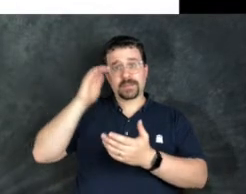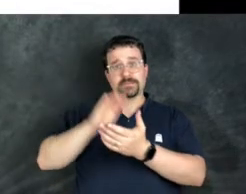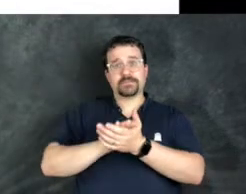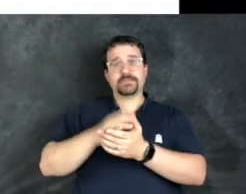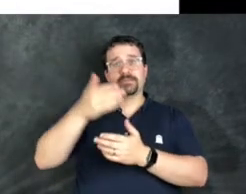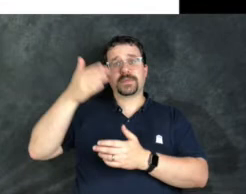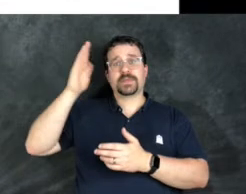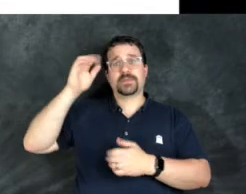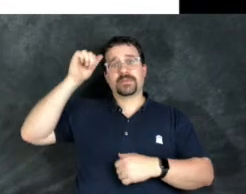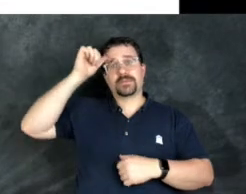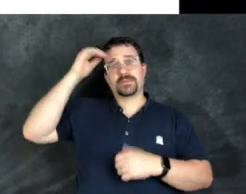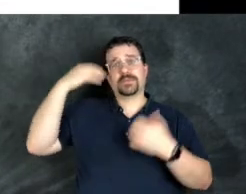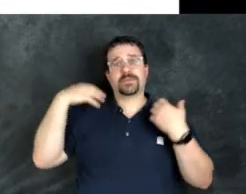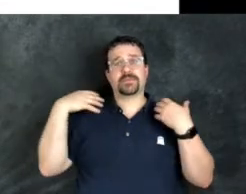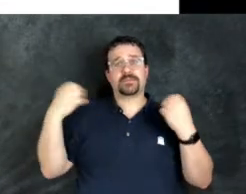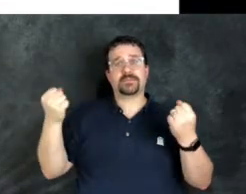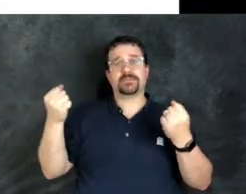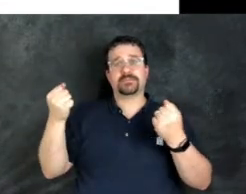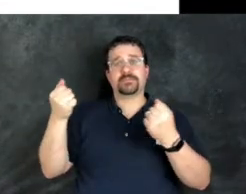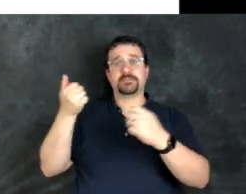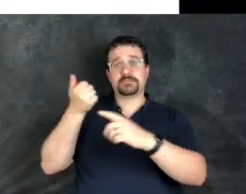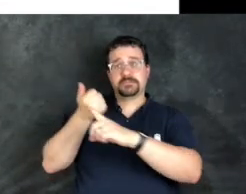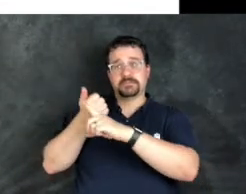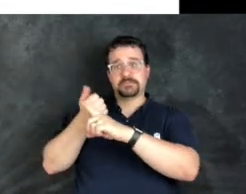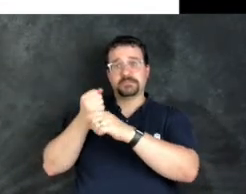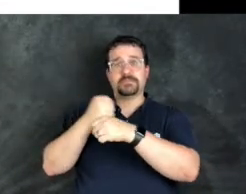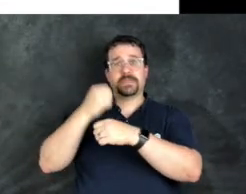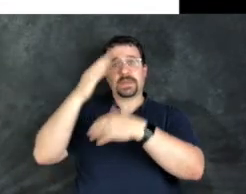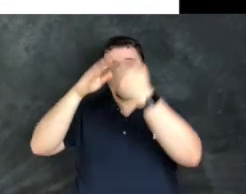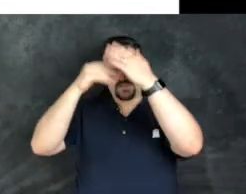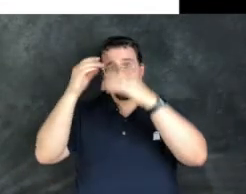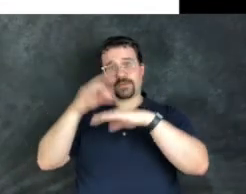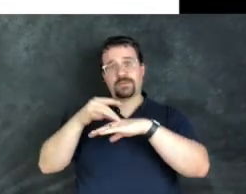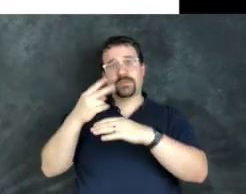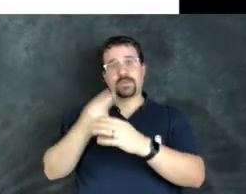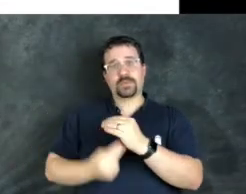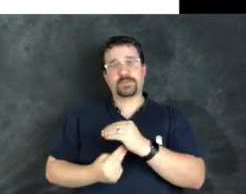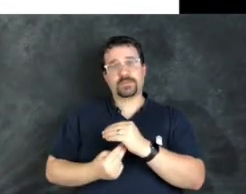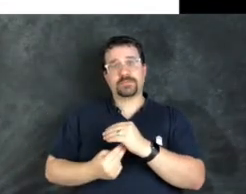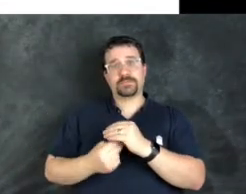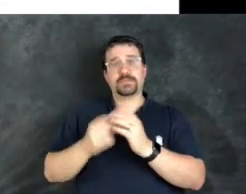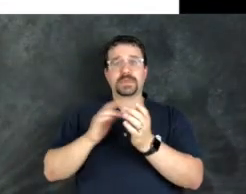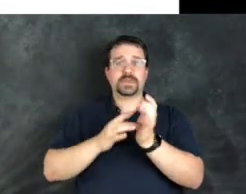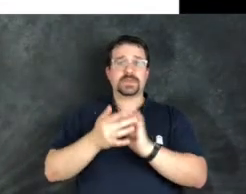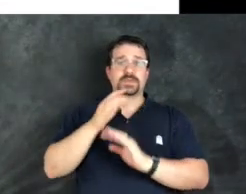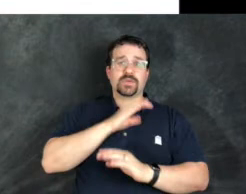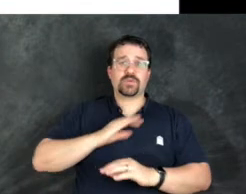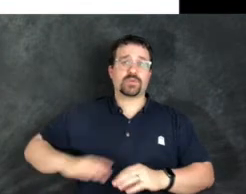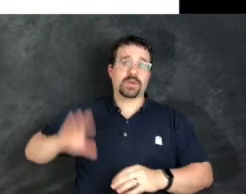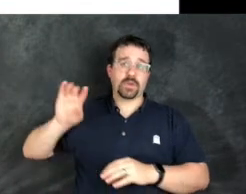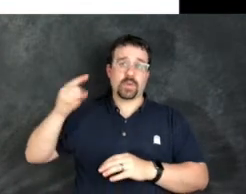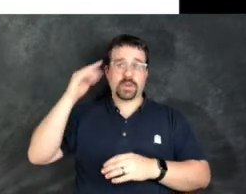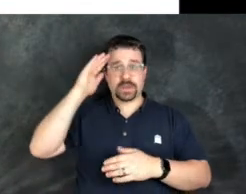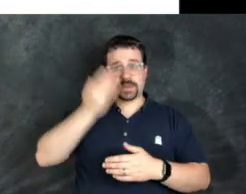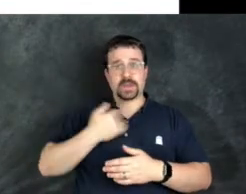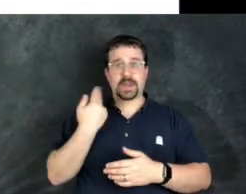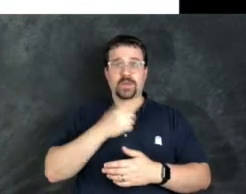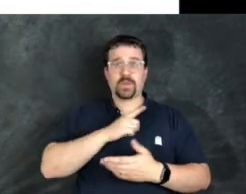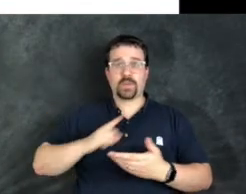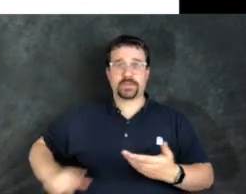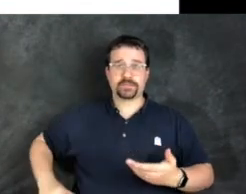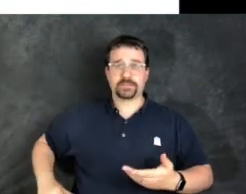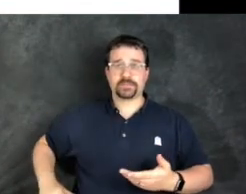I believe in God the Father Almighty, maker of heaven and earth, and in Jesus Christ, his only Son, our